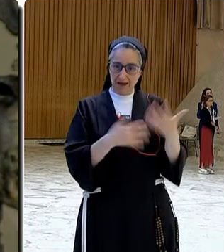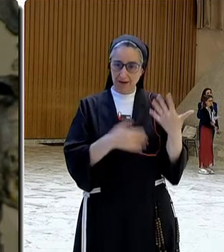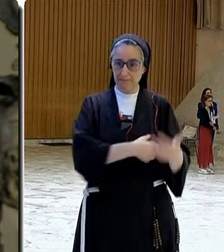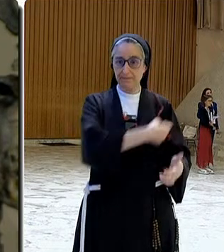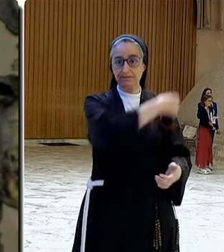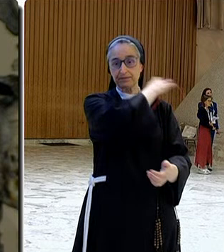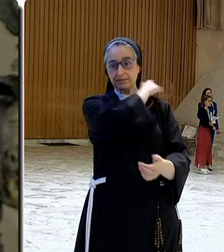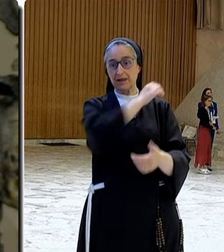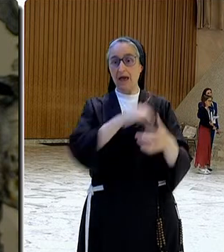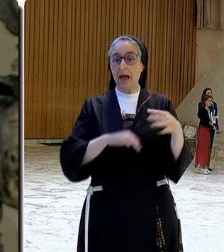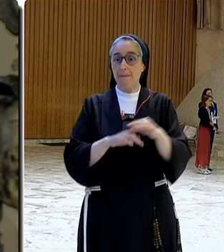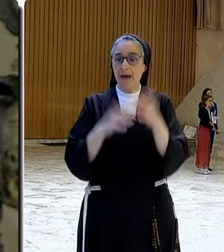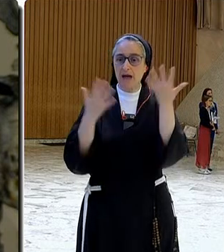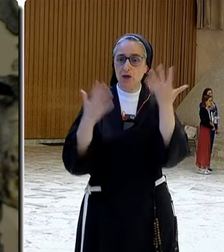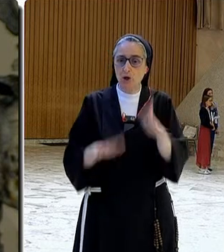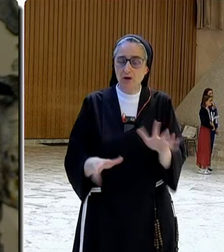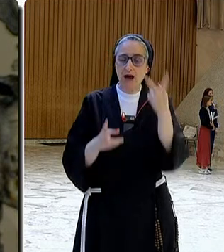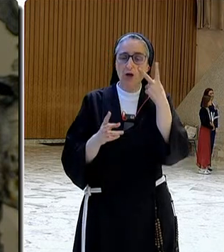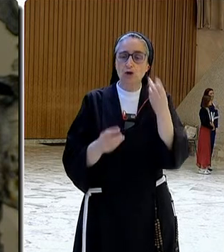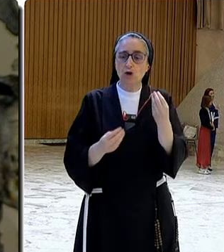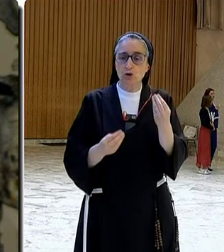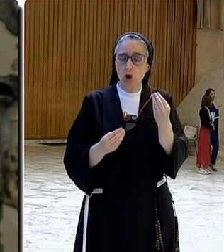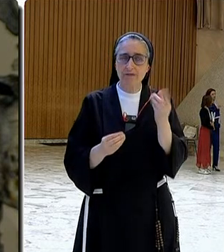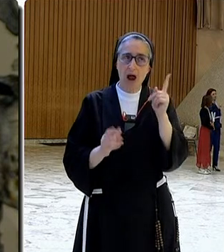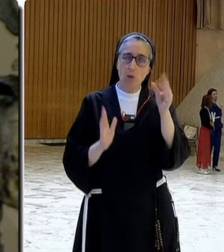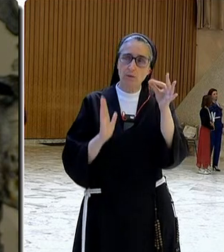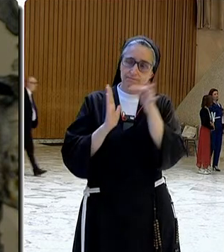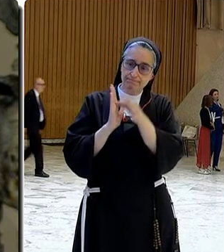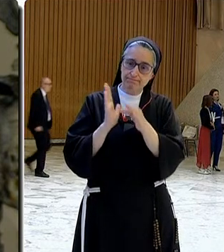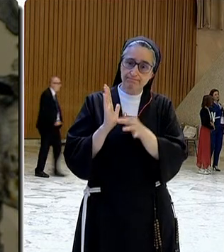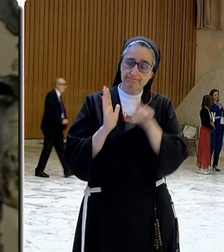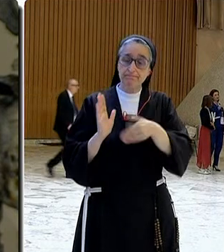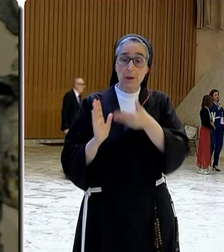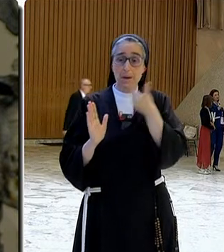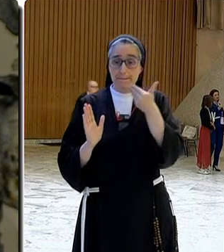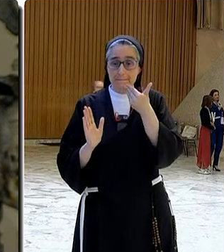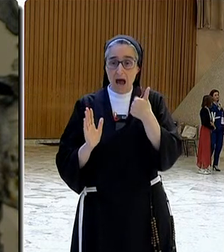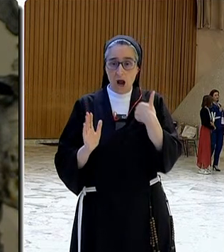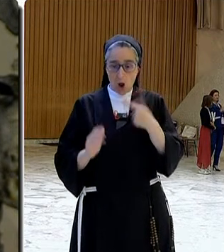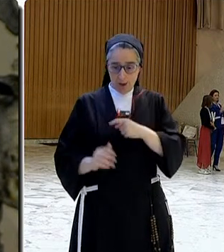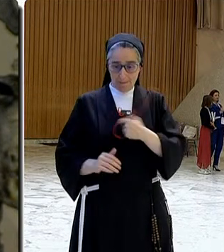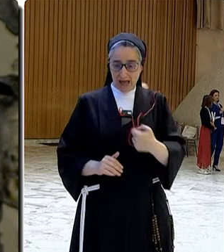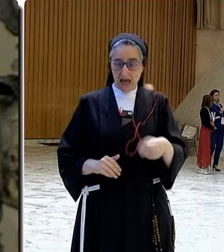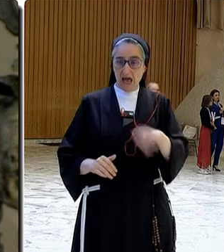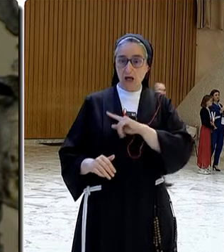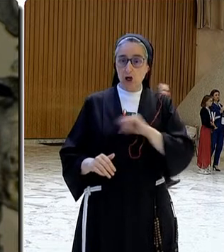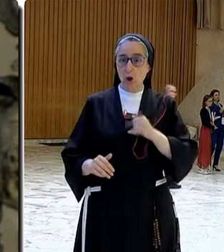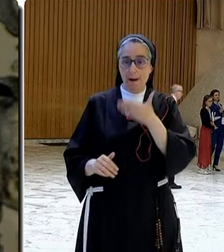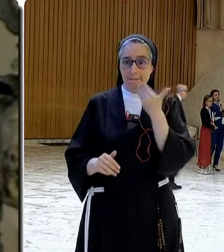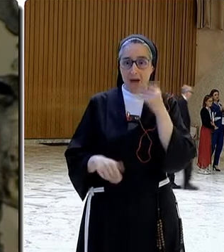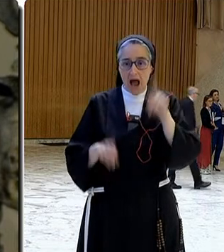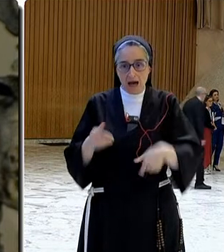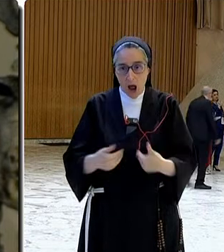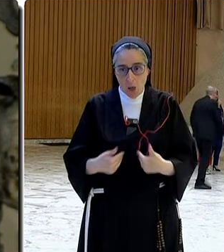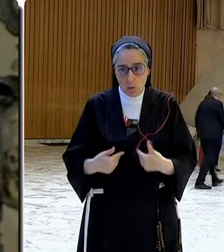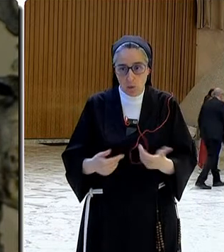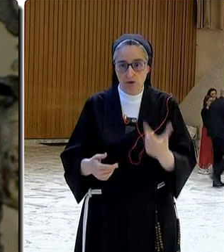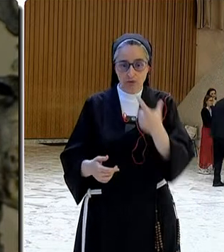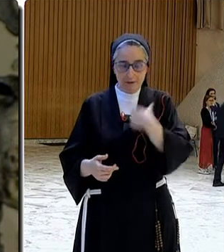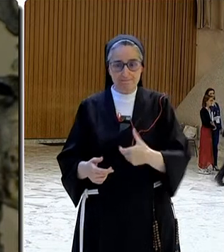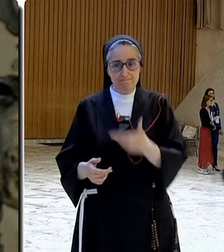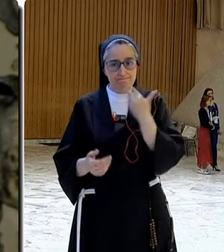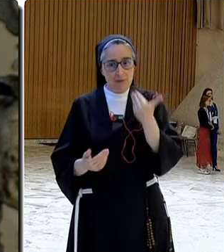have sometimes identified deficiencies in our own selves that need to be healed. We have